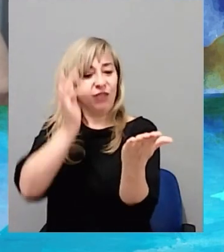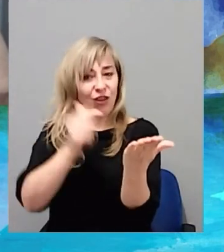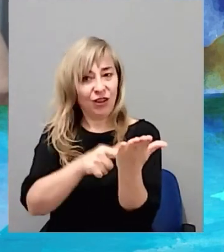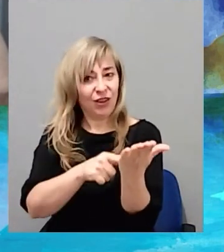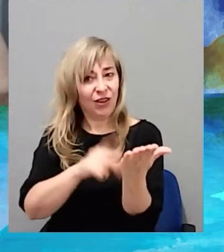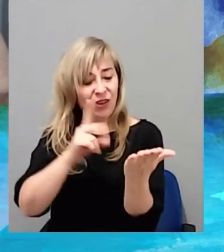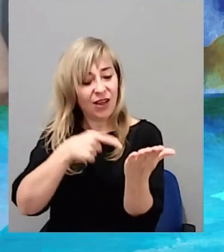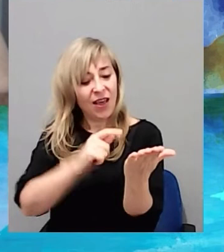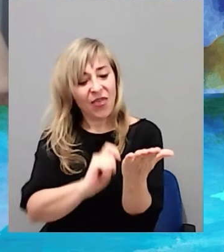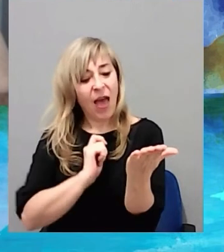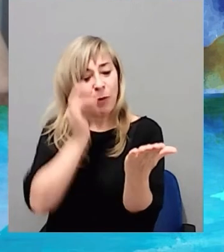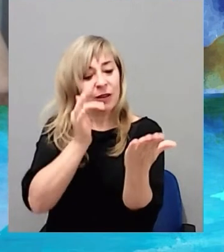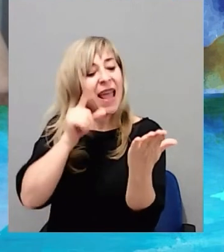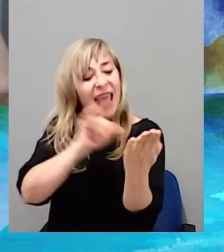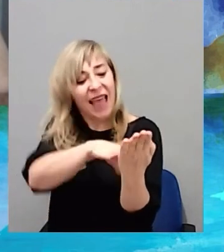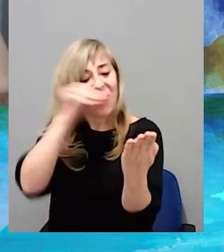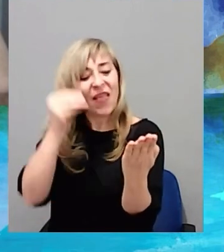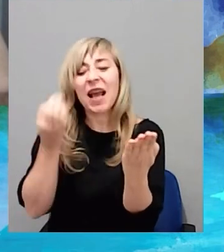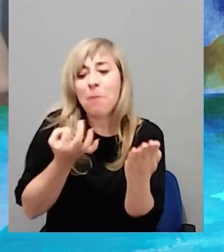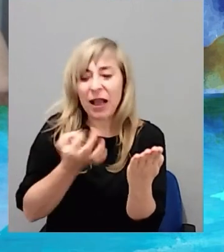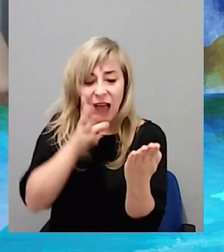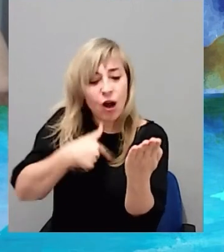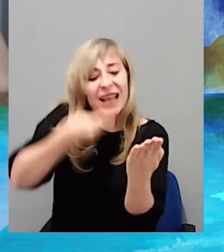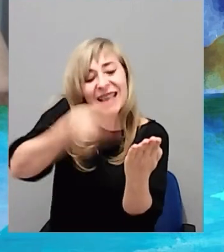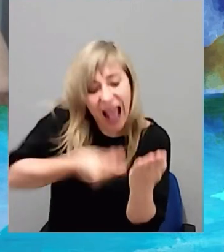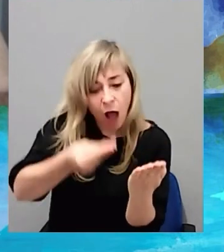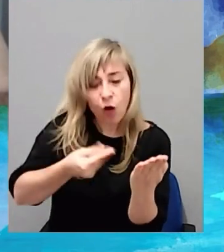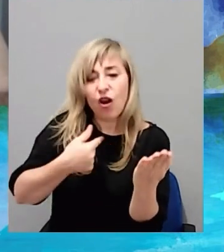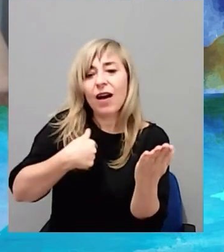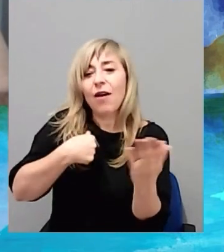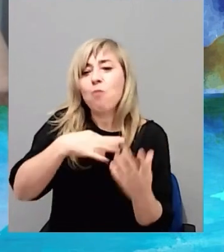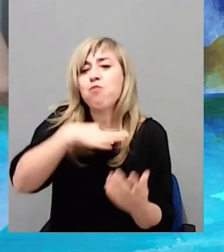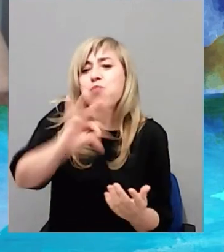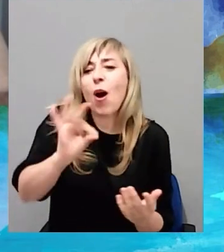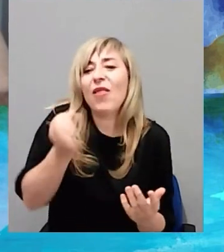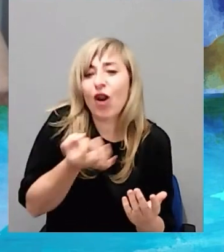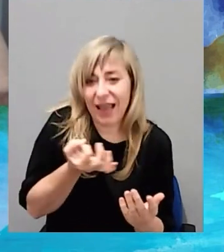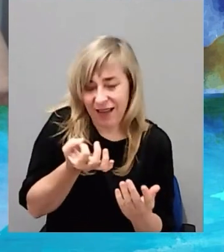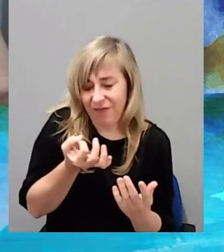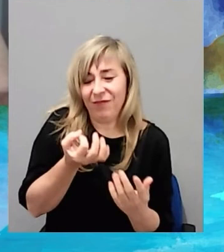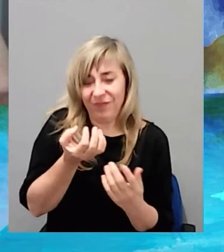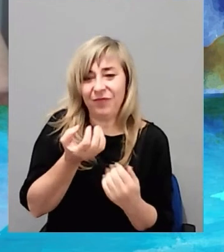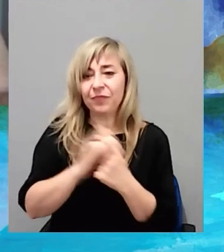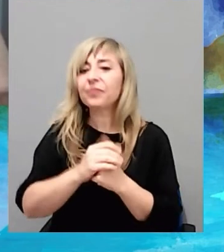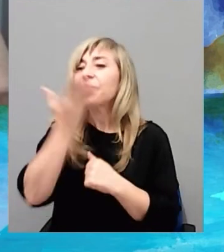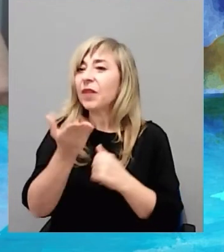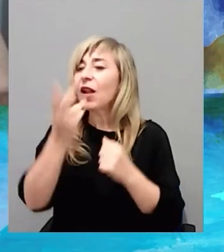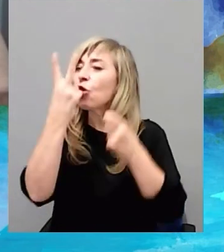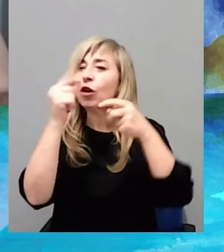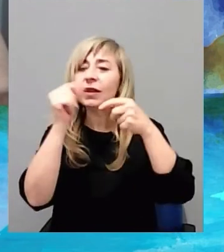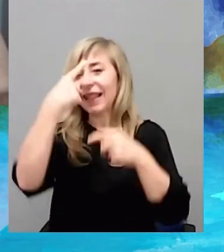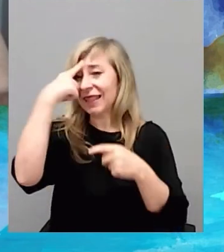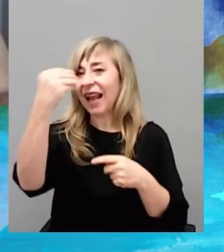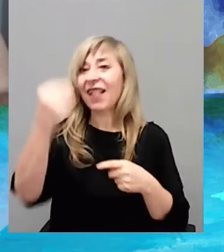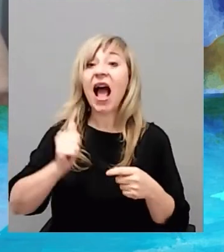good in understanding what is happening and what they can do, and understand what they want to do. So there's 2 premises with